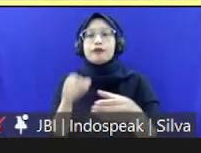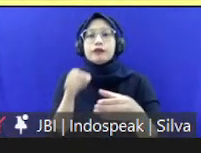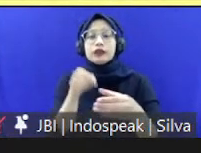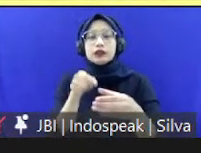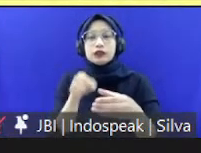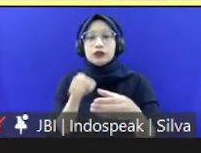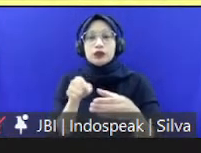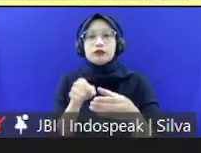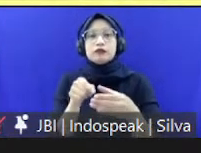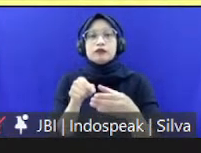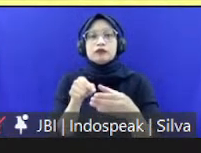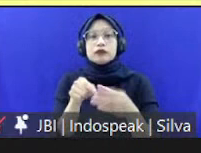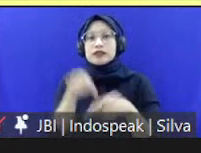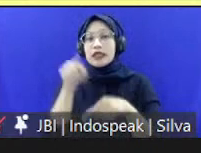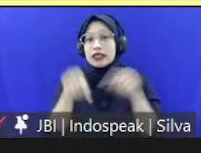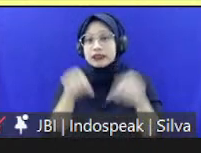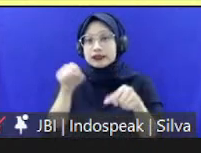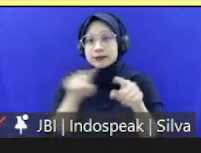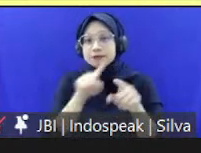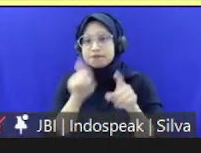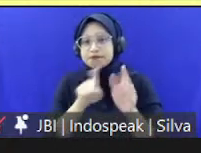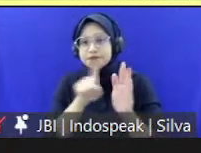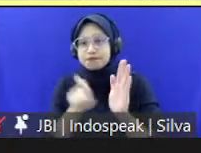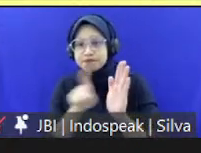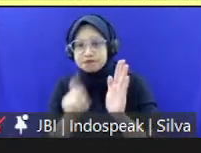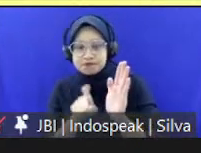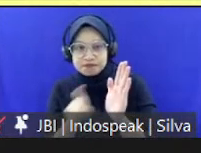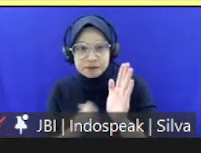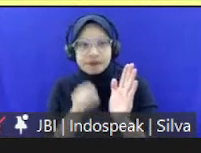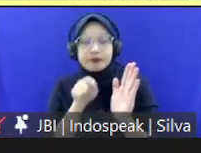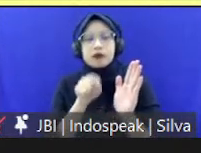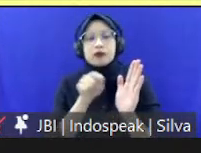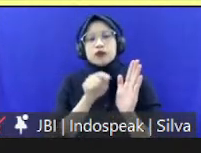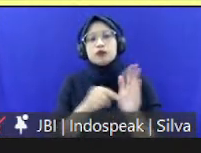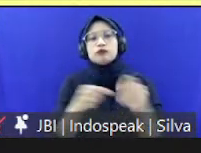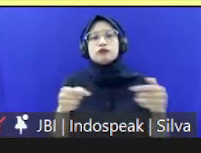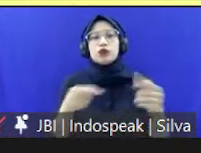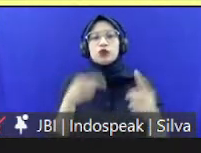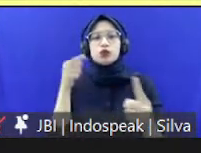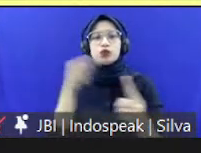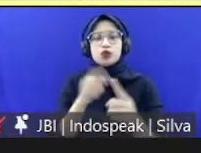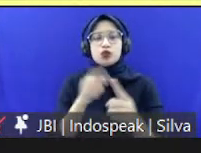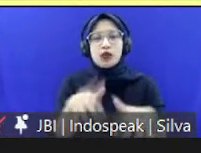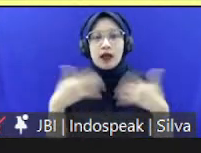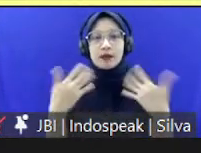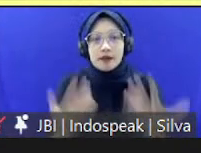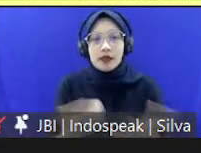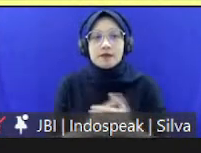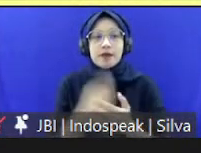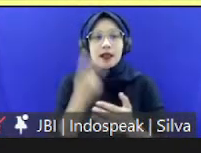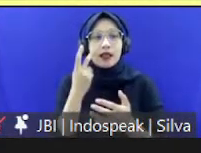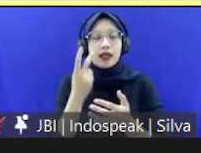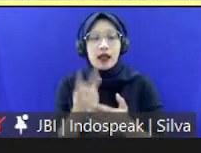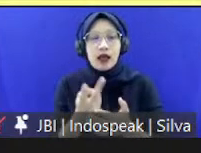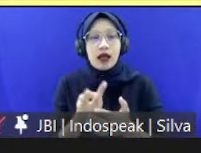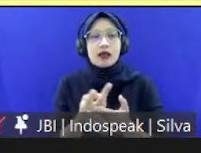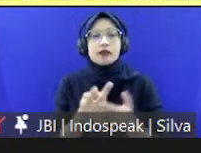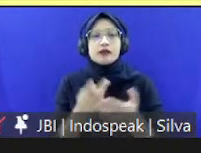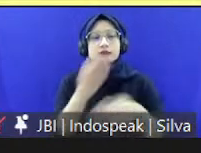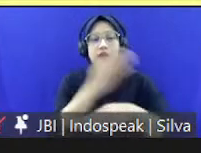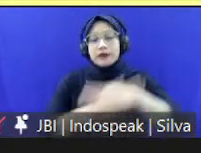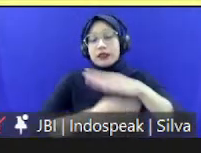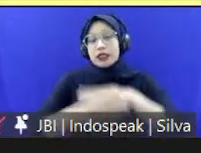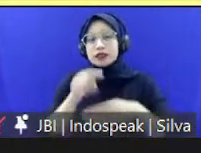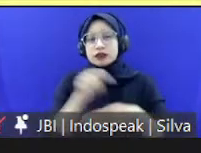easily how the level of disability. And the aspects that they decided to consider was